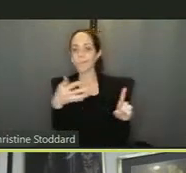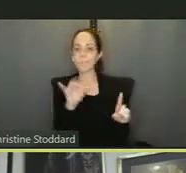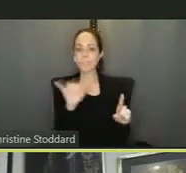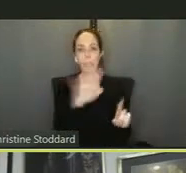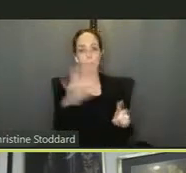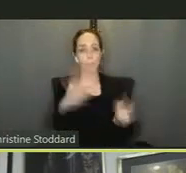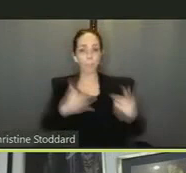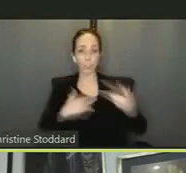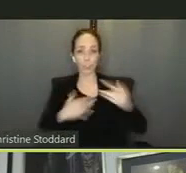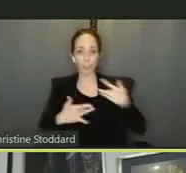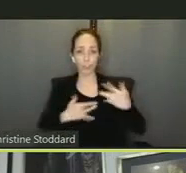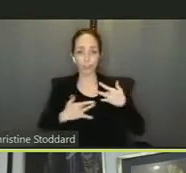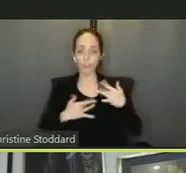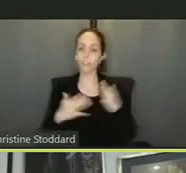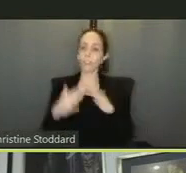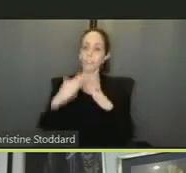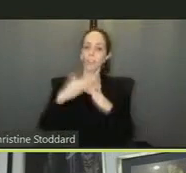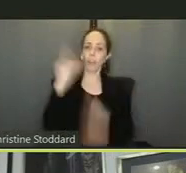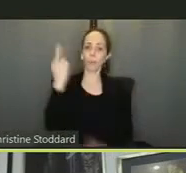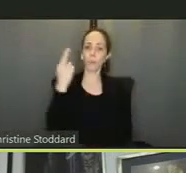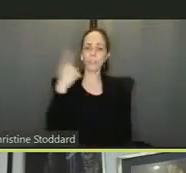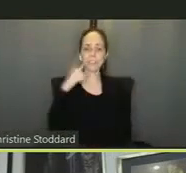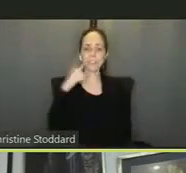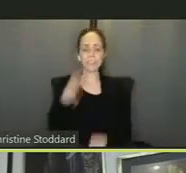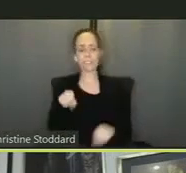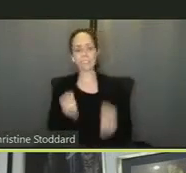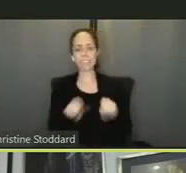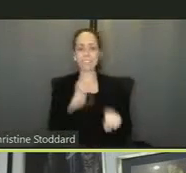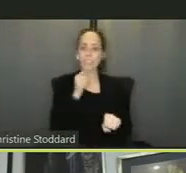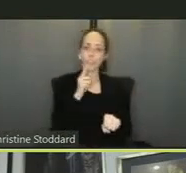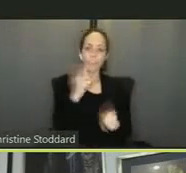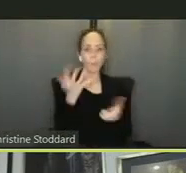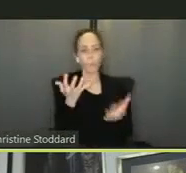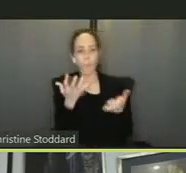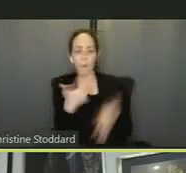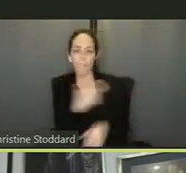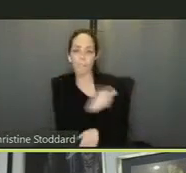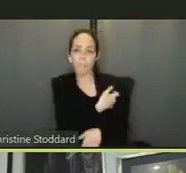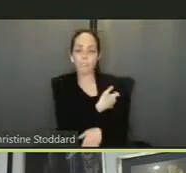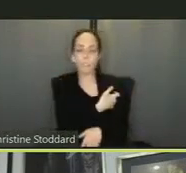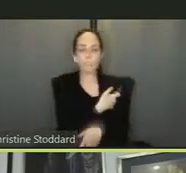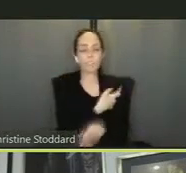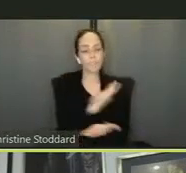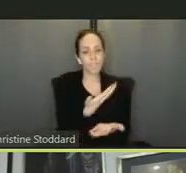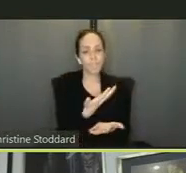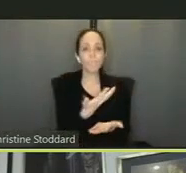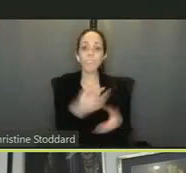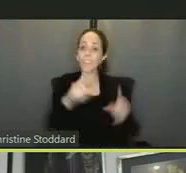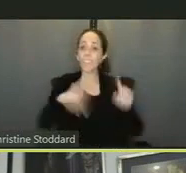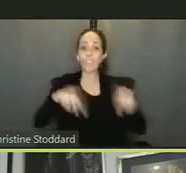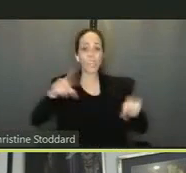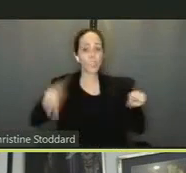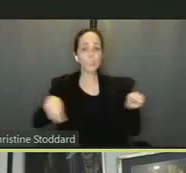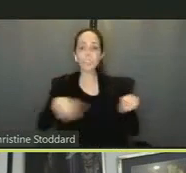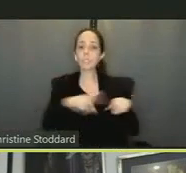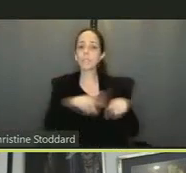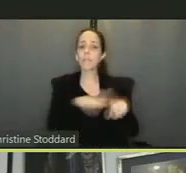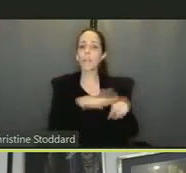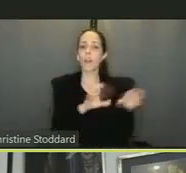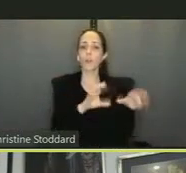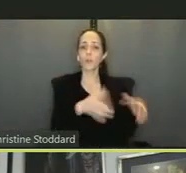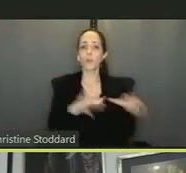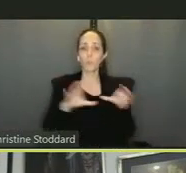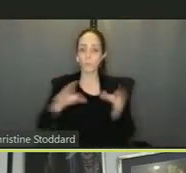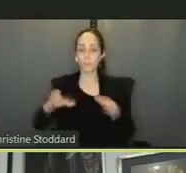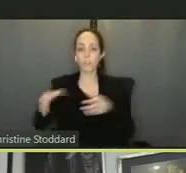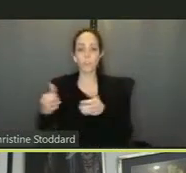that the top reasons for this hesitancy really do vary among groups. And the most is